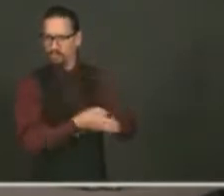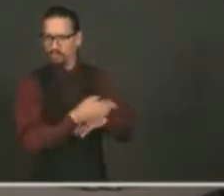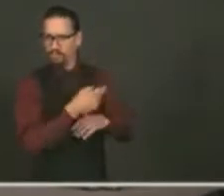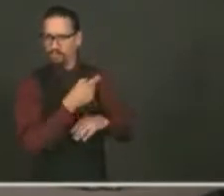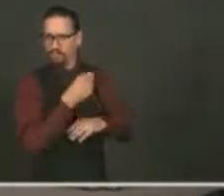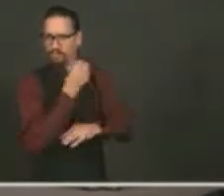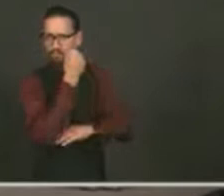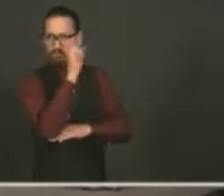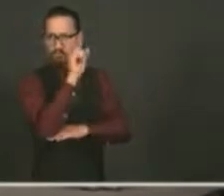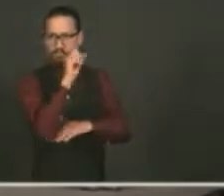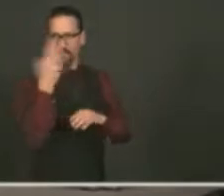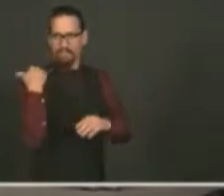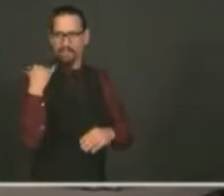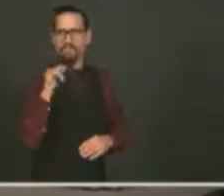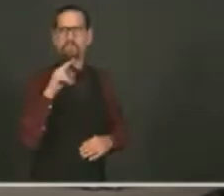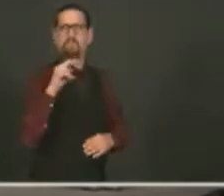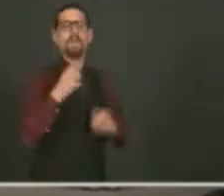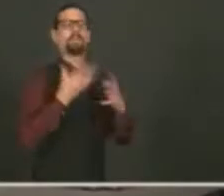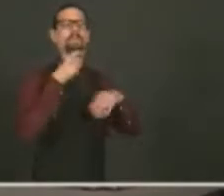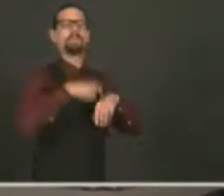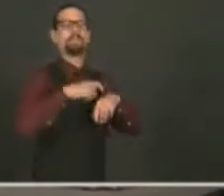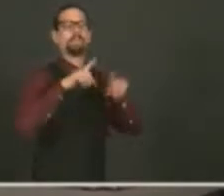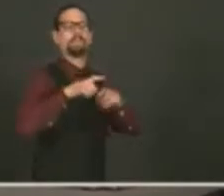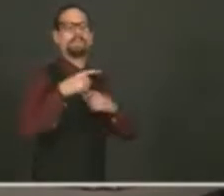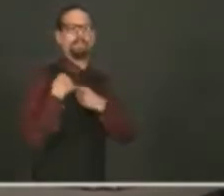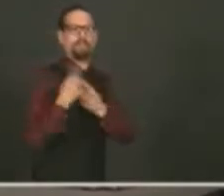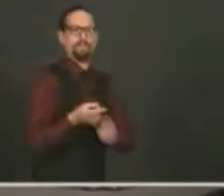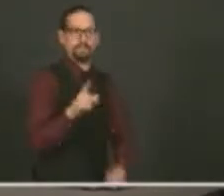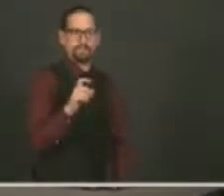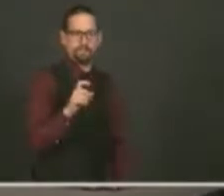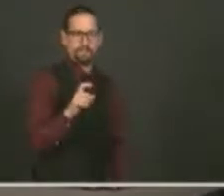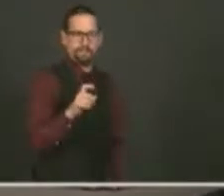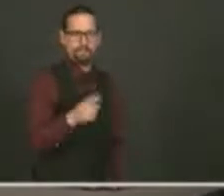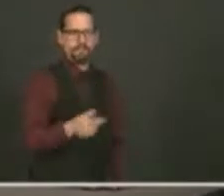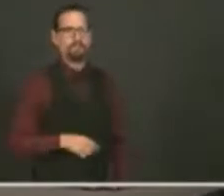June. How many times have you been tested through this?